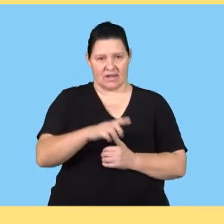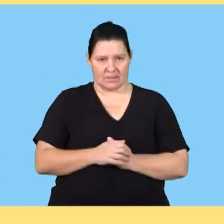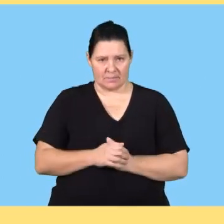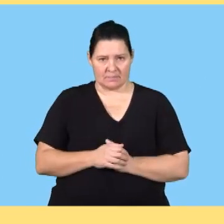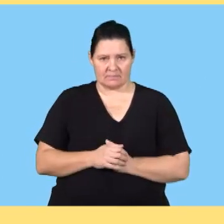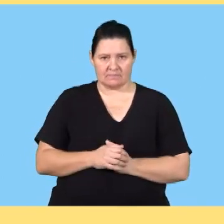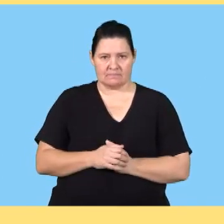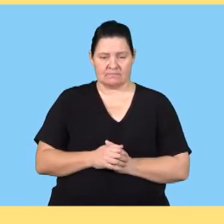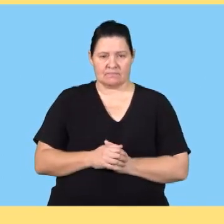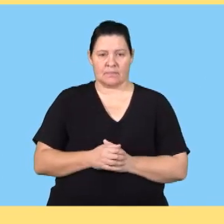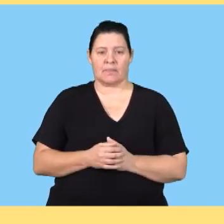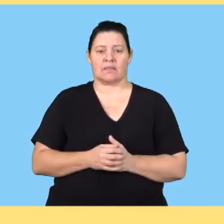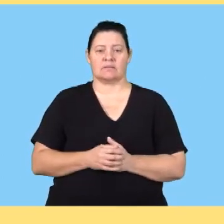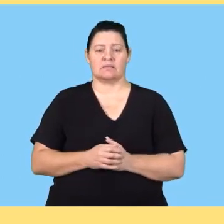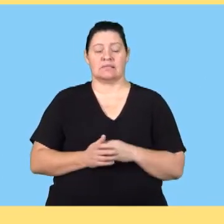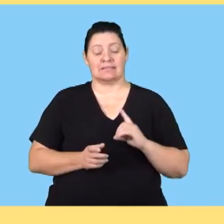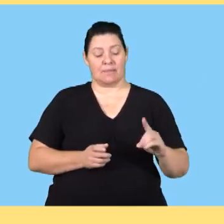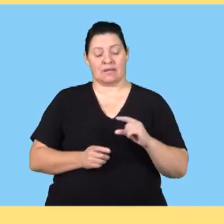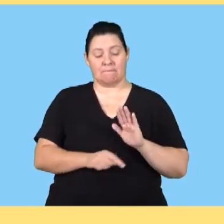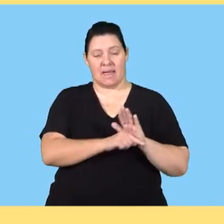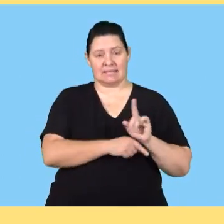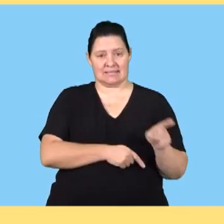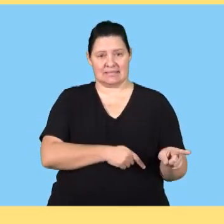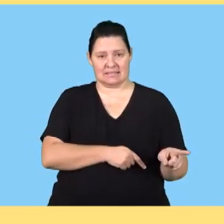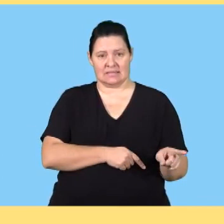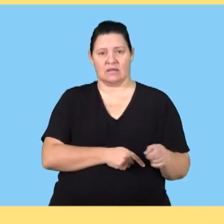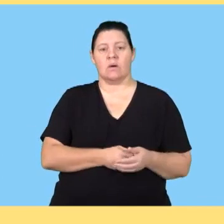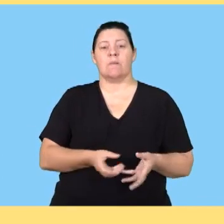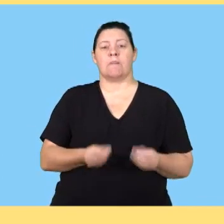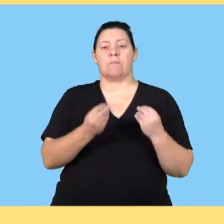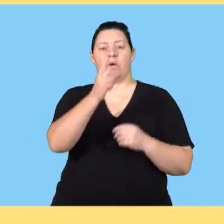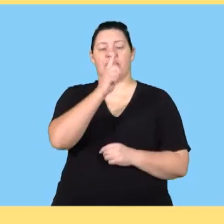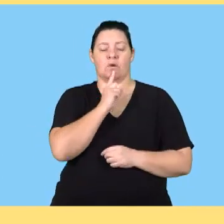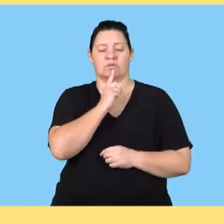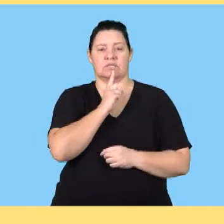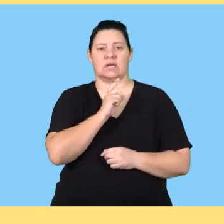number 17. Debit side, it's a minus. And we're having